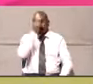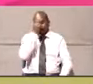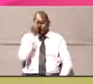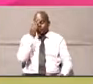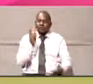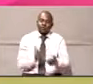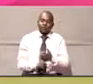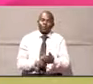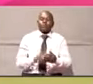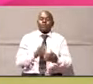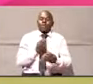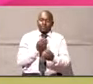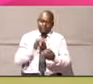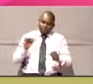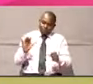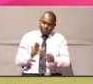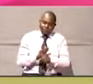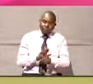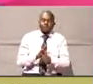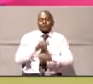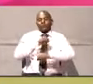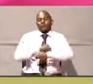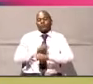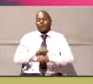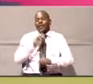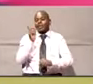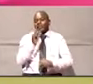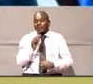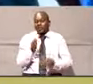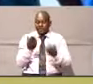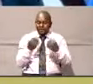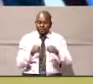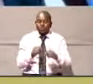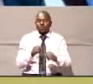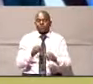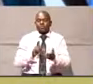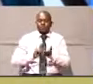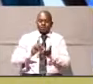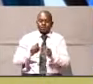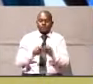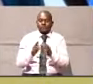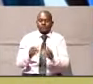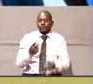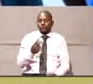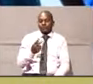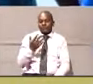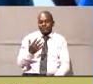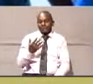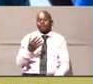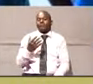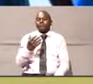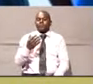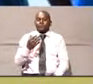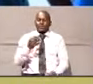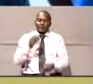get partial or full scholarships who are talented and unable to fund themselves. Bazeyo was receiving 25 scholarships from